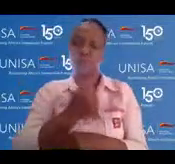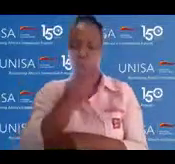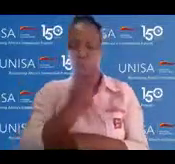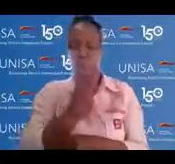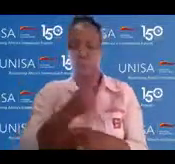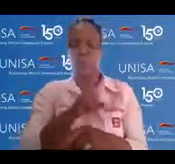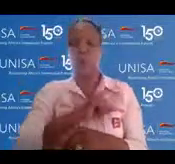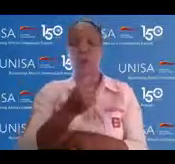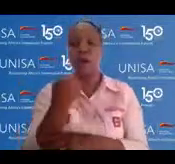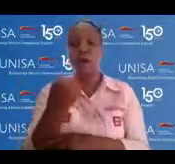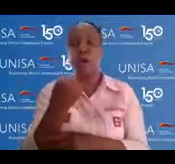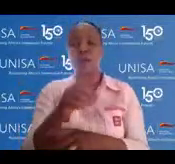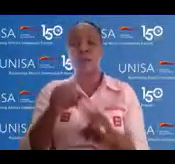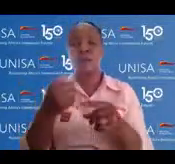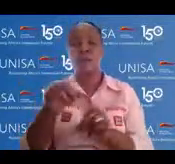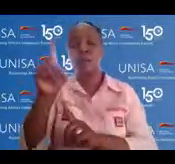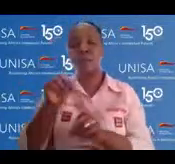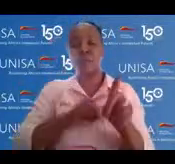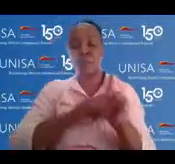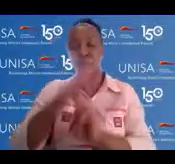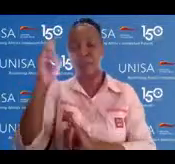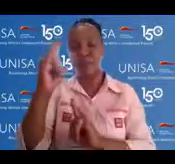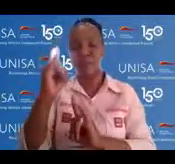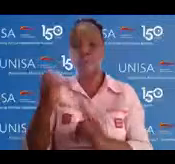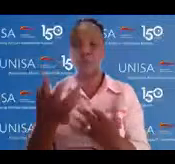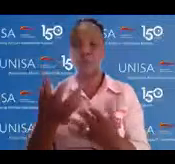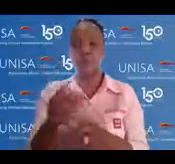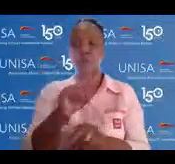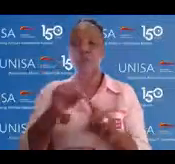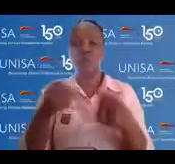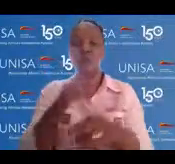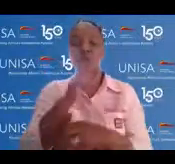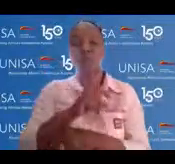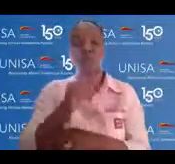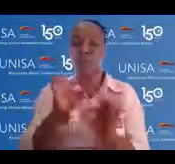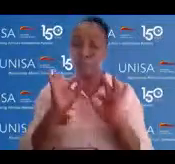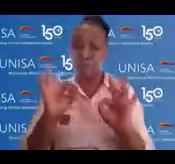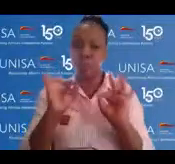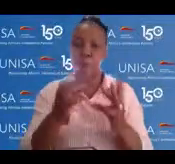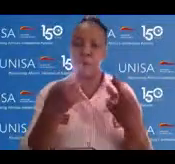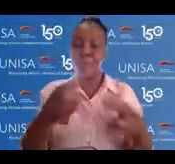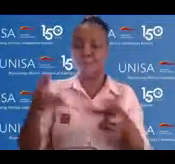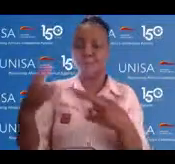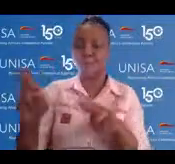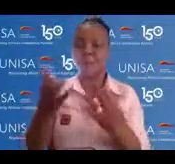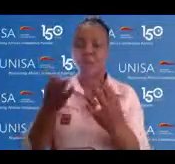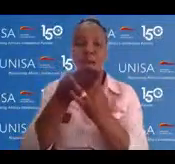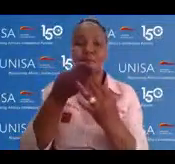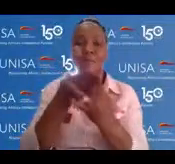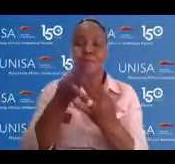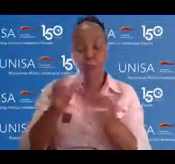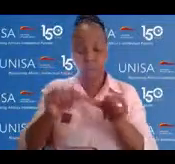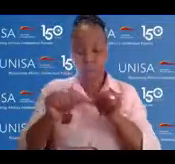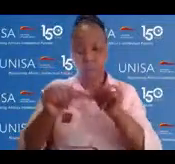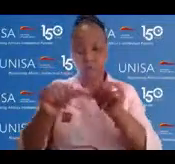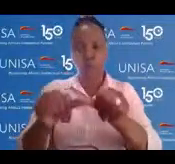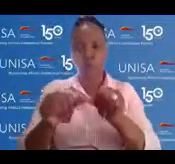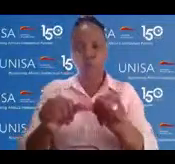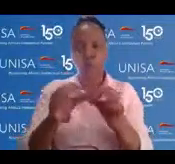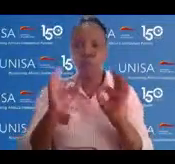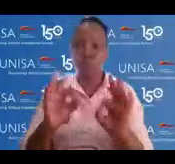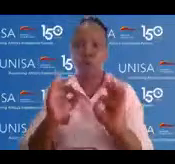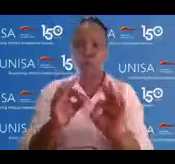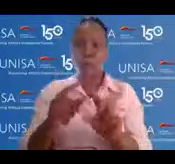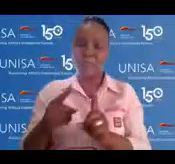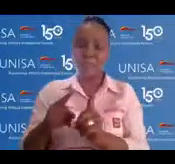not actually use the proper tools, use the proper access, or follow the proper instruction, because we say the